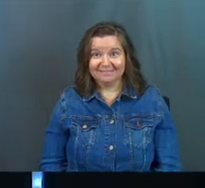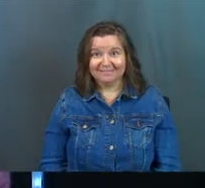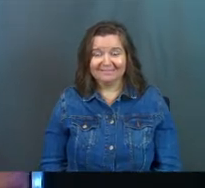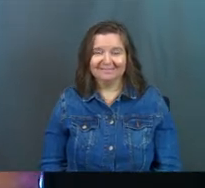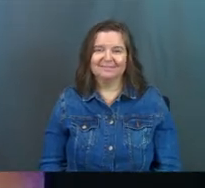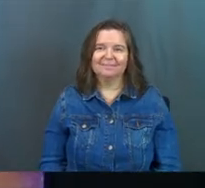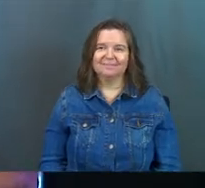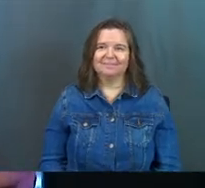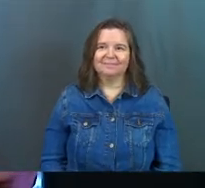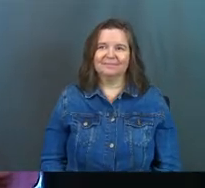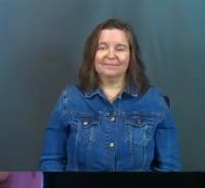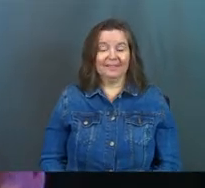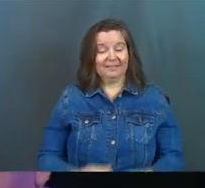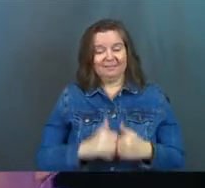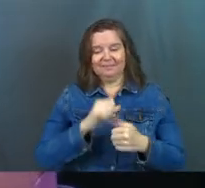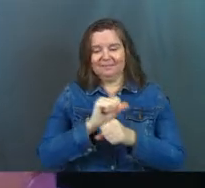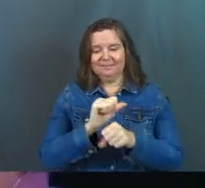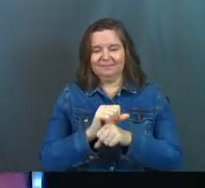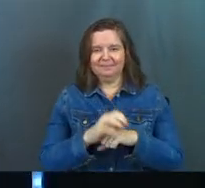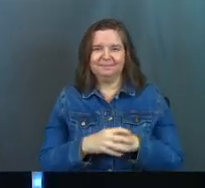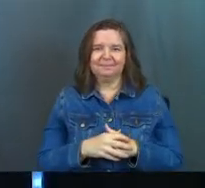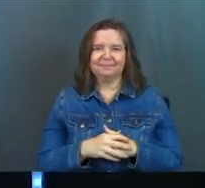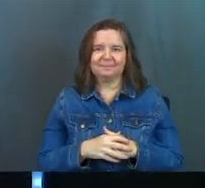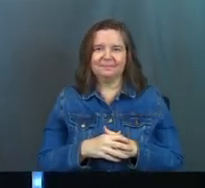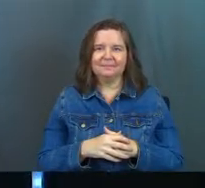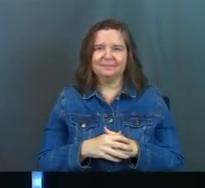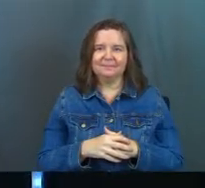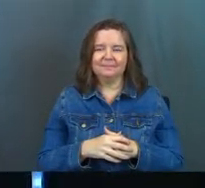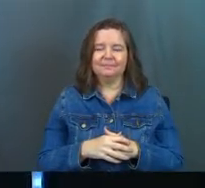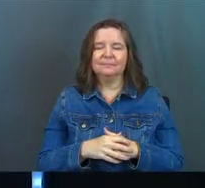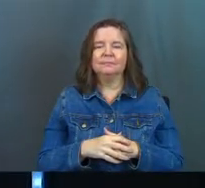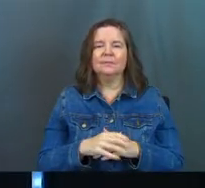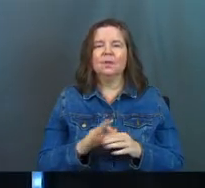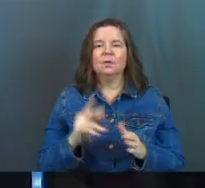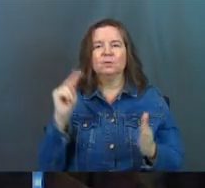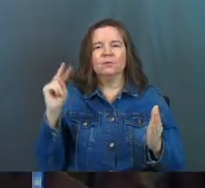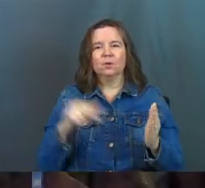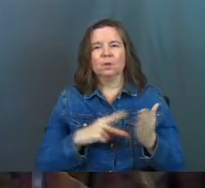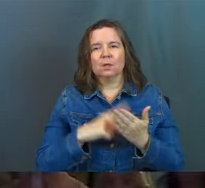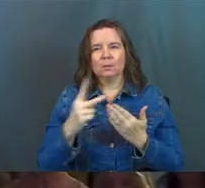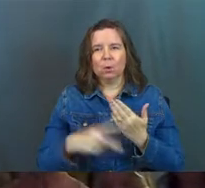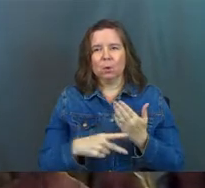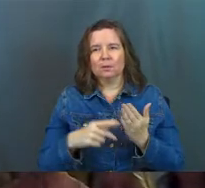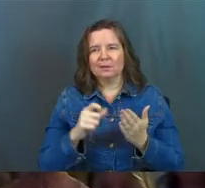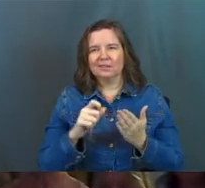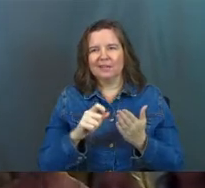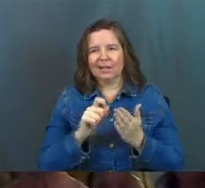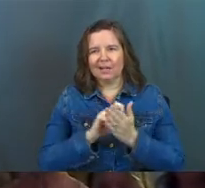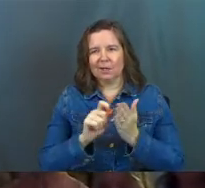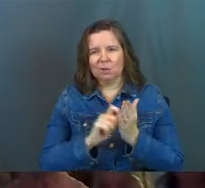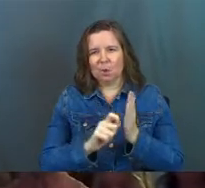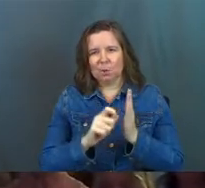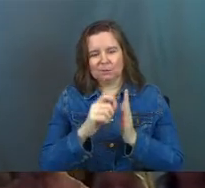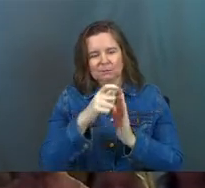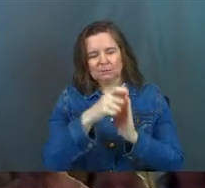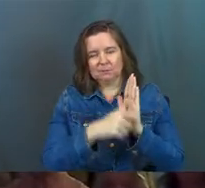Because it is how it works. So take out your program really quick. There's like a notes section on the back. And take out the